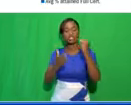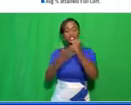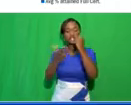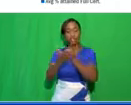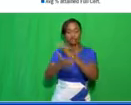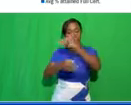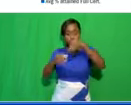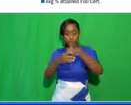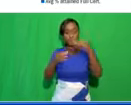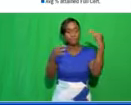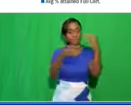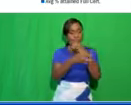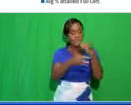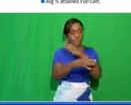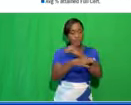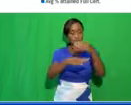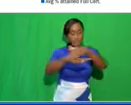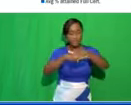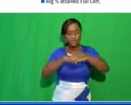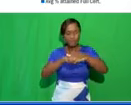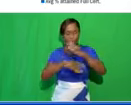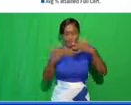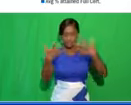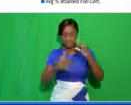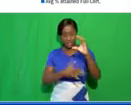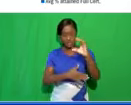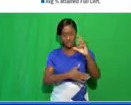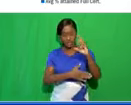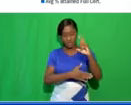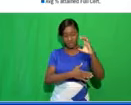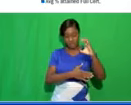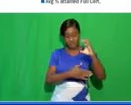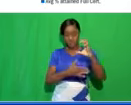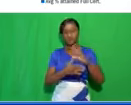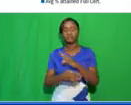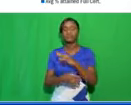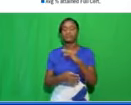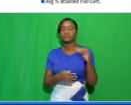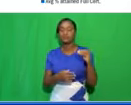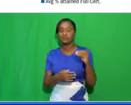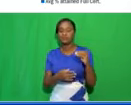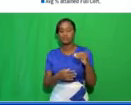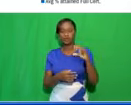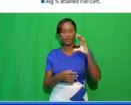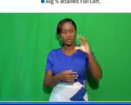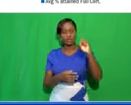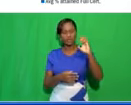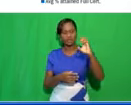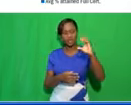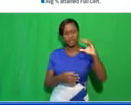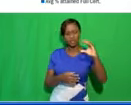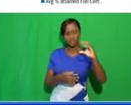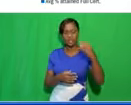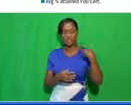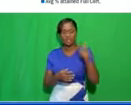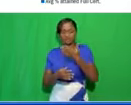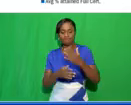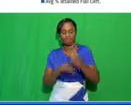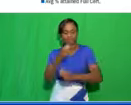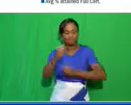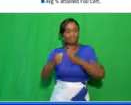includes math and English language arts at the CSEC level. And then we have it at the various types of schools, your